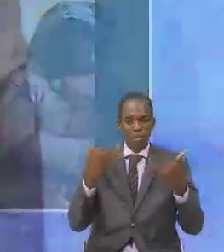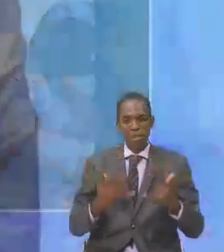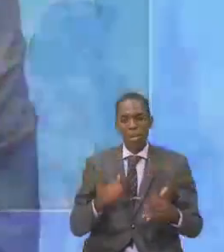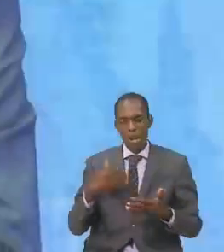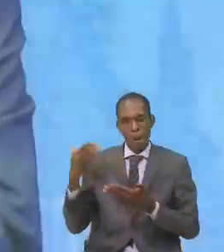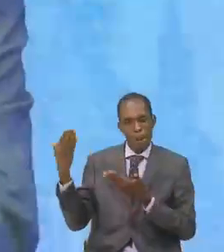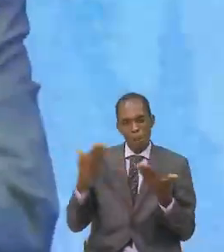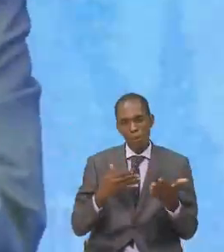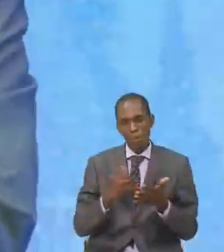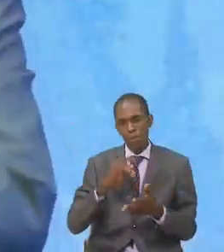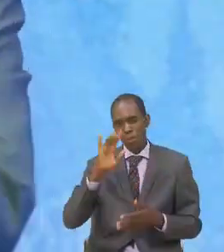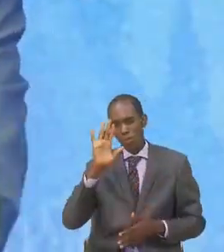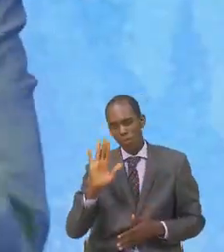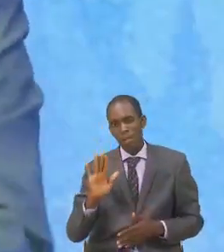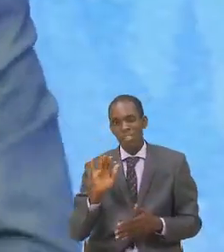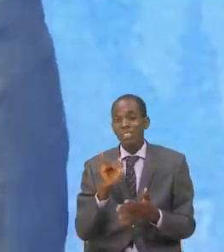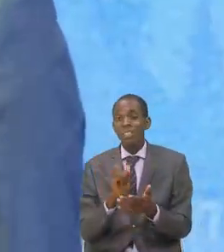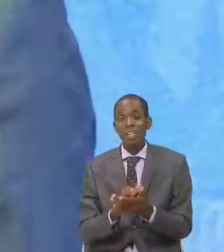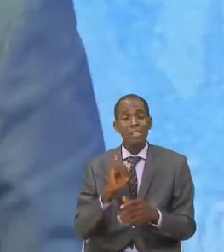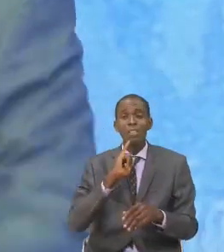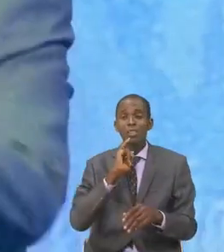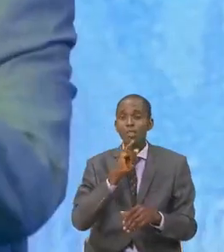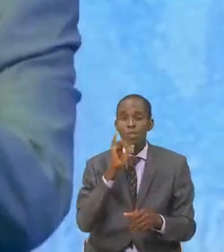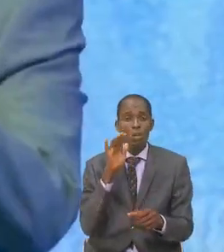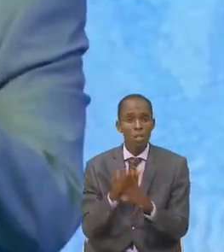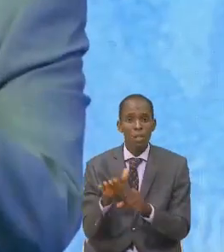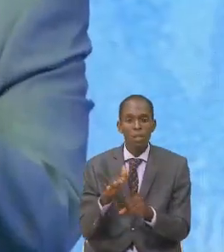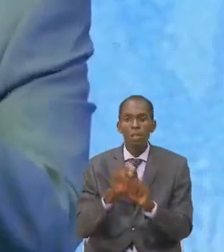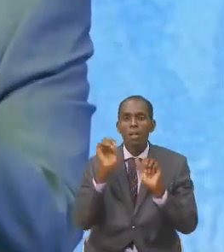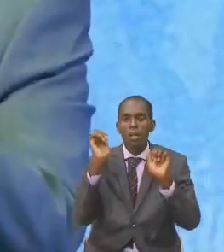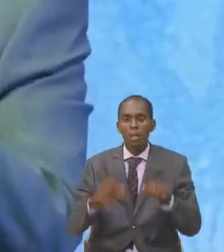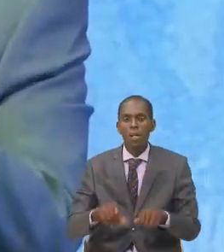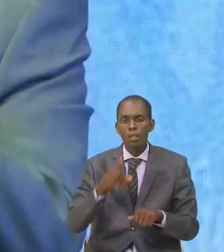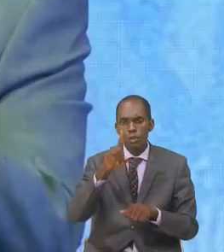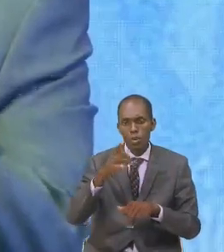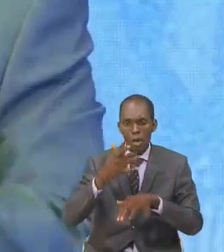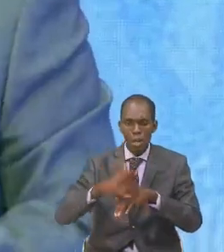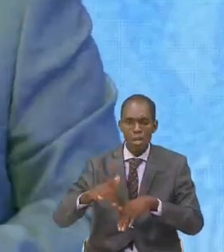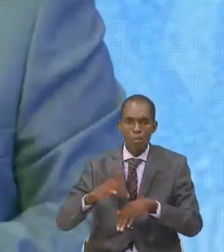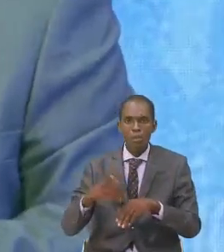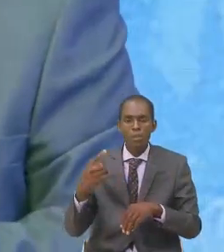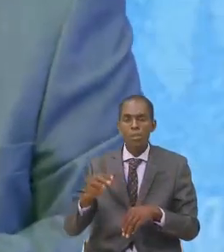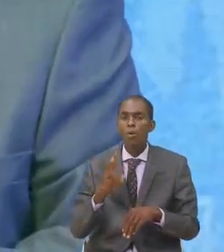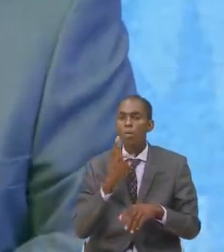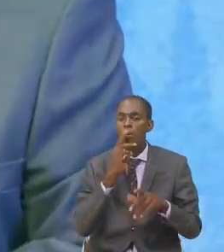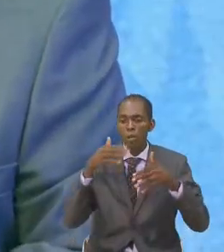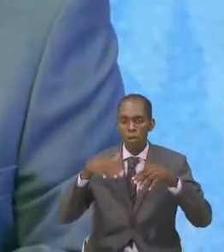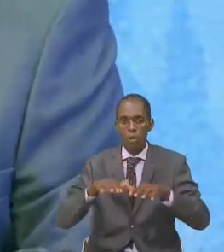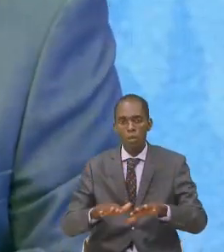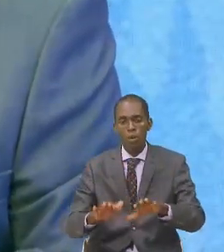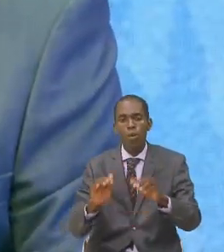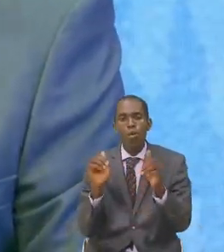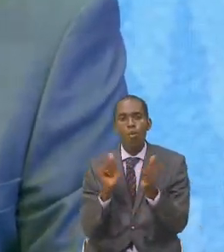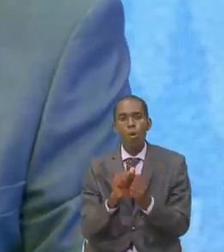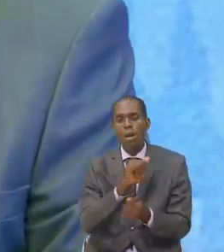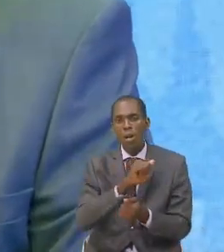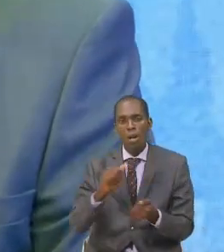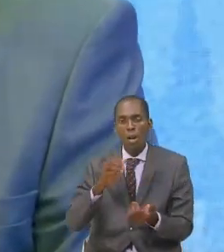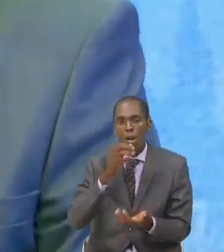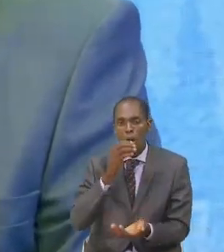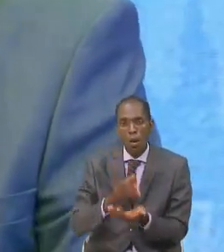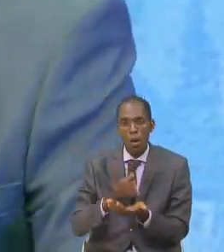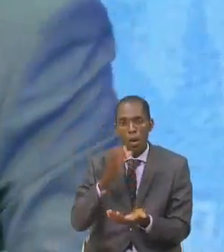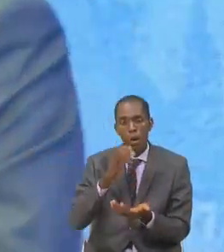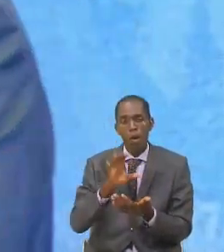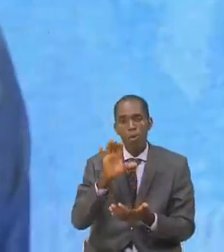smoking 5. I'm cutting down little by little. That will not do. Can you empty the